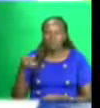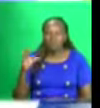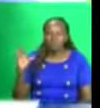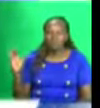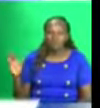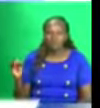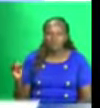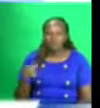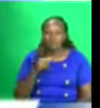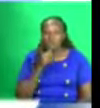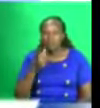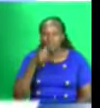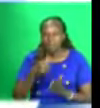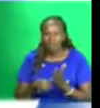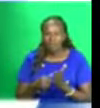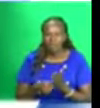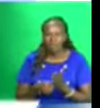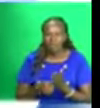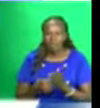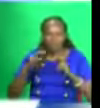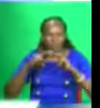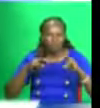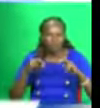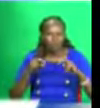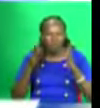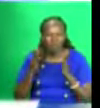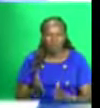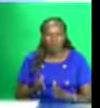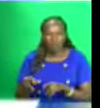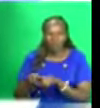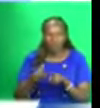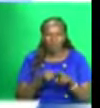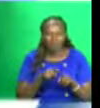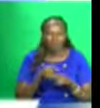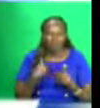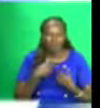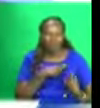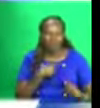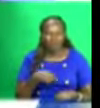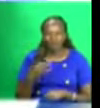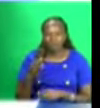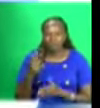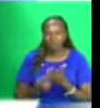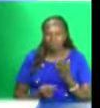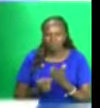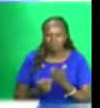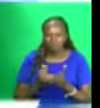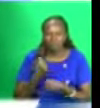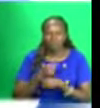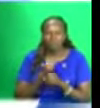come here not as necessarily as an investigator, but we wear also the hat of prevention, and that is meant to